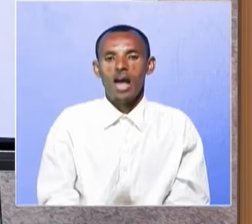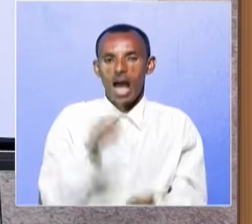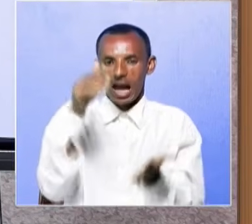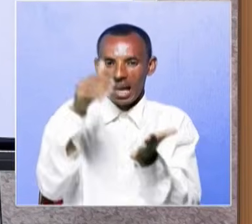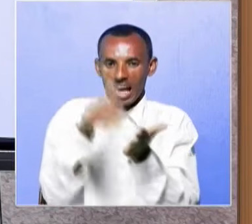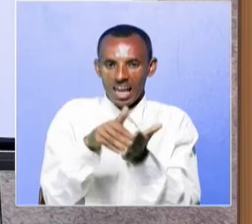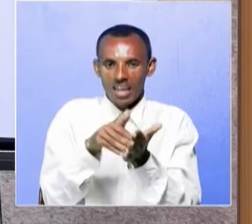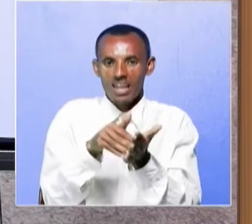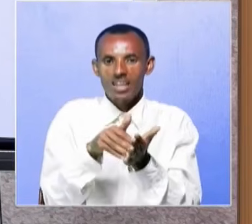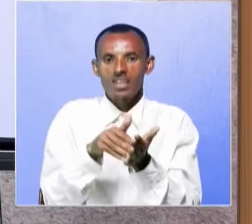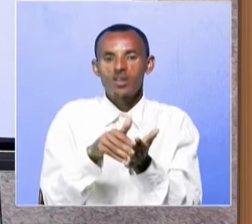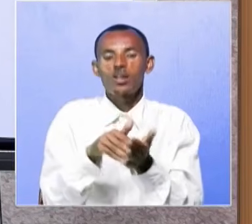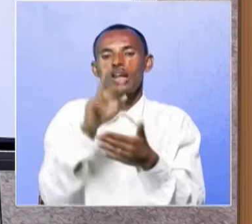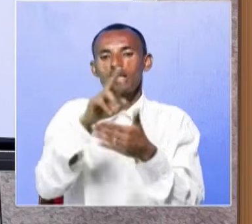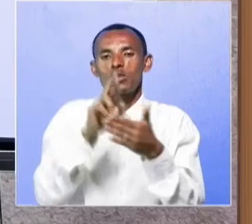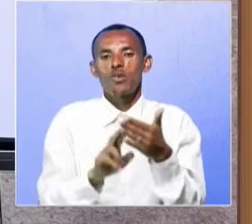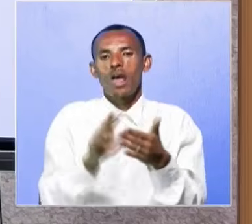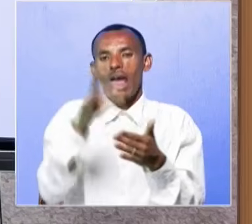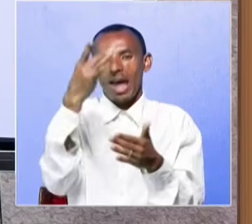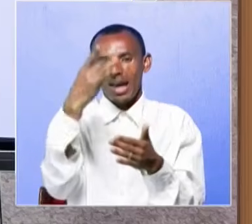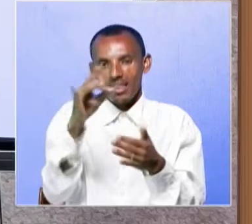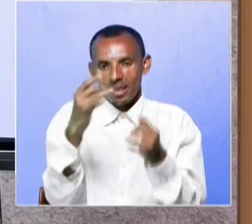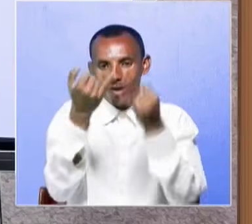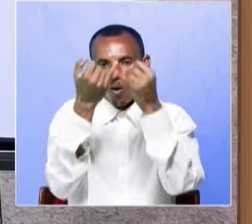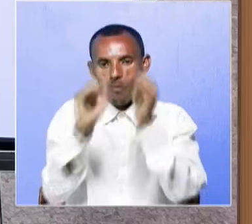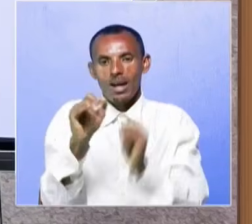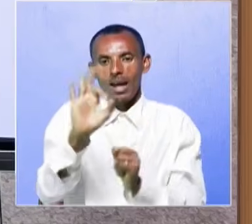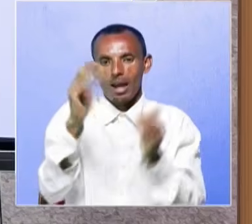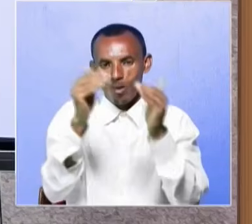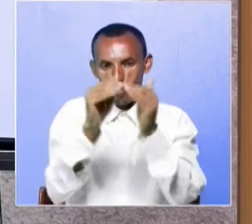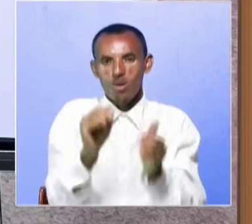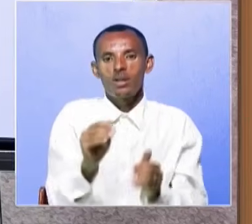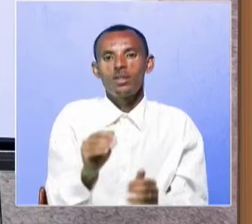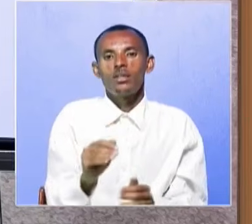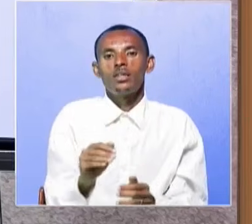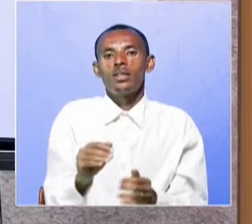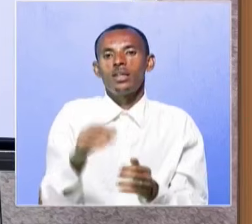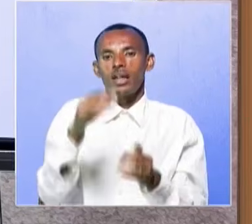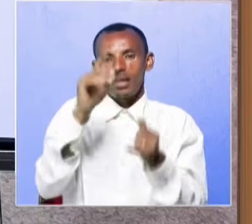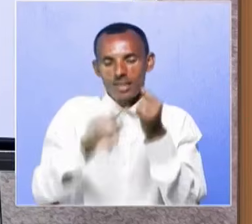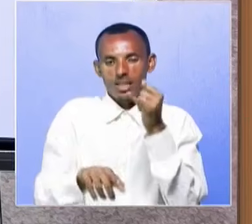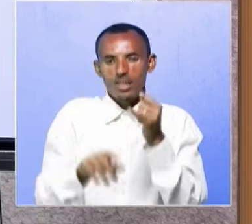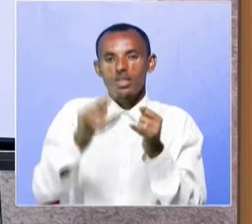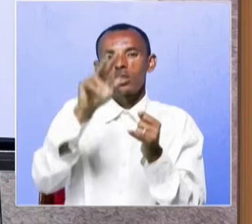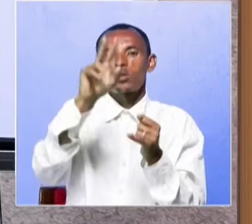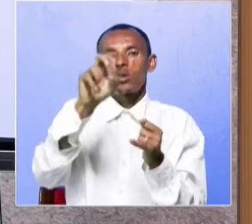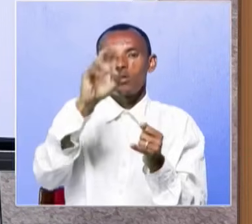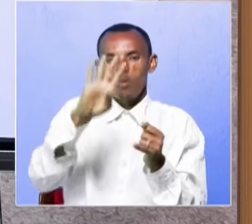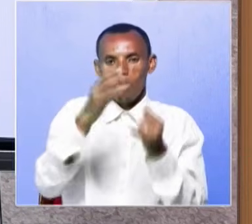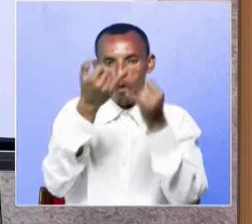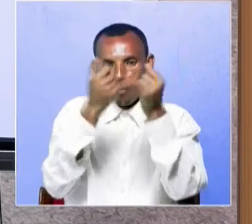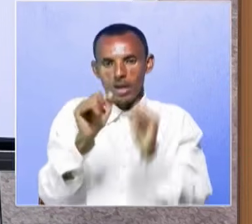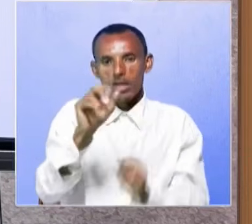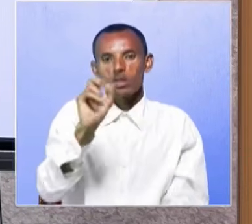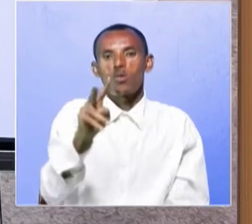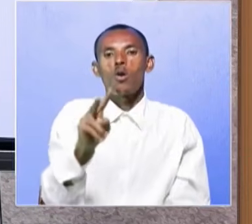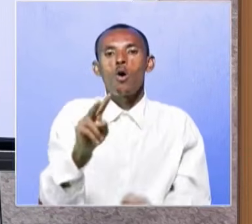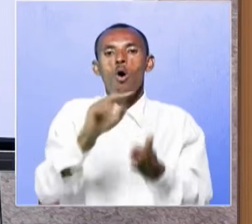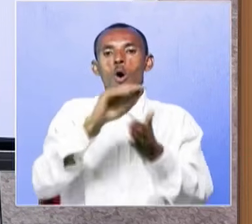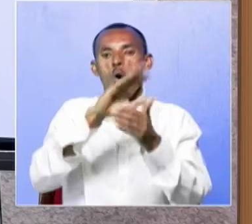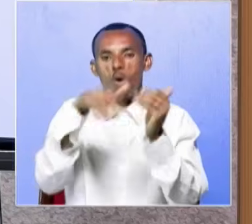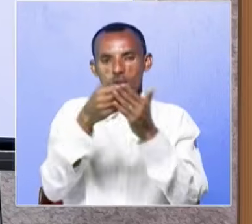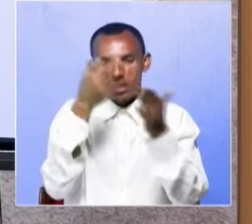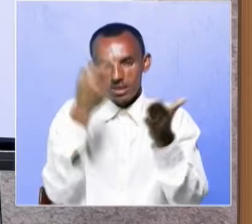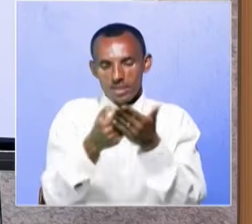Again, you can take the ratio of 18 by 9. Lastly, 24 by 12. In all these